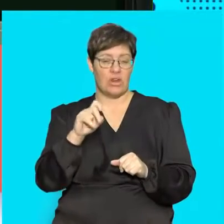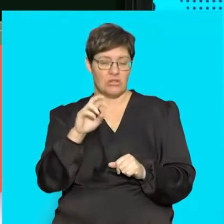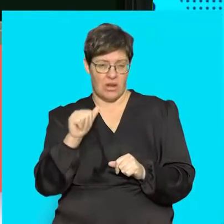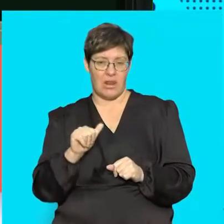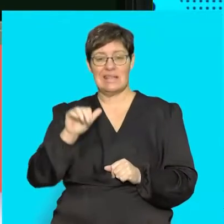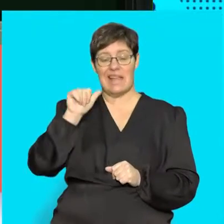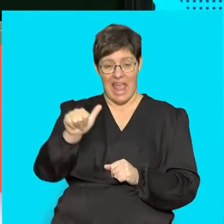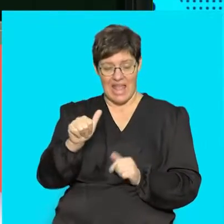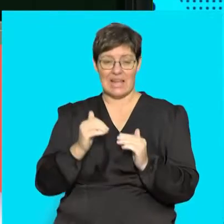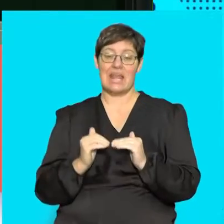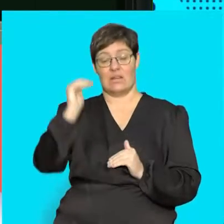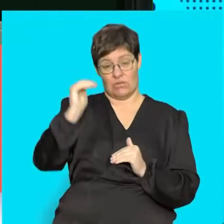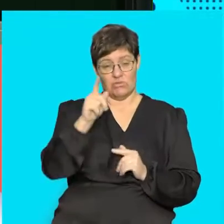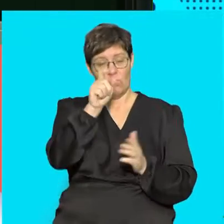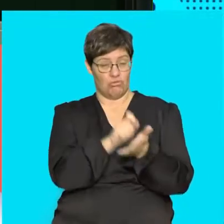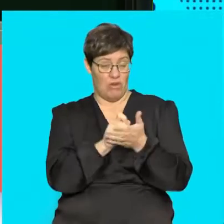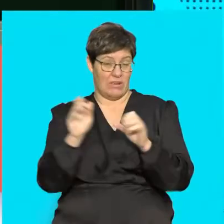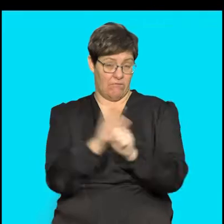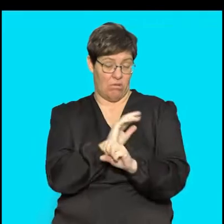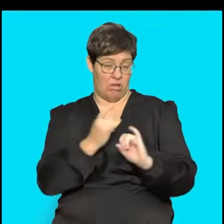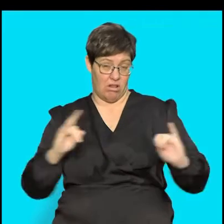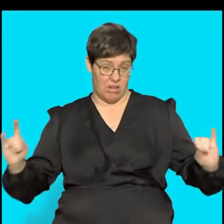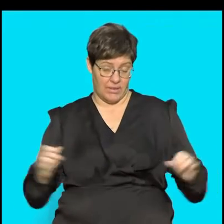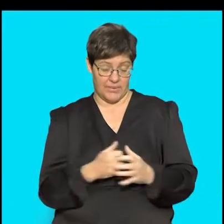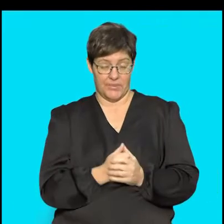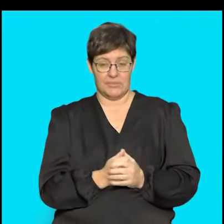concentration of A is increased.